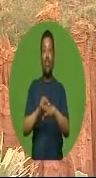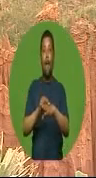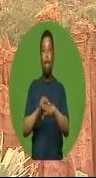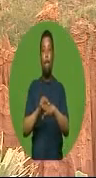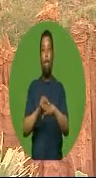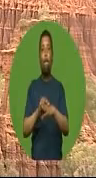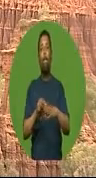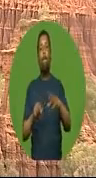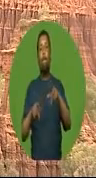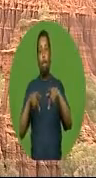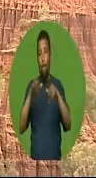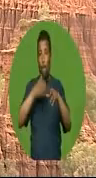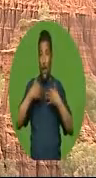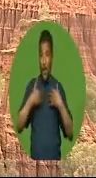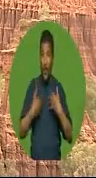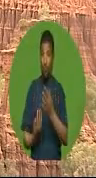and Konso.